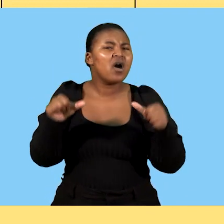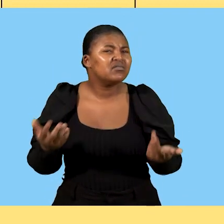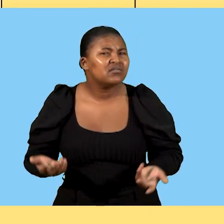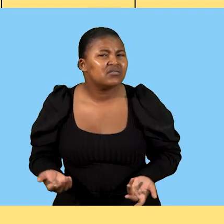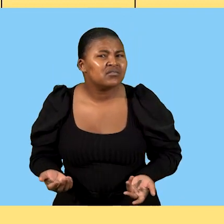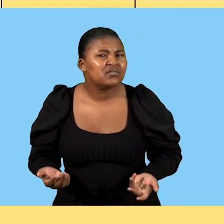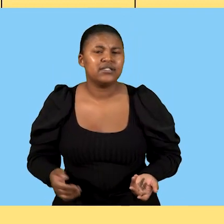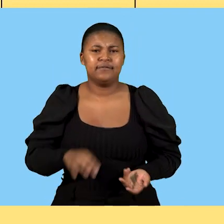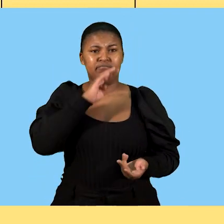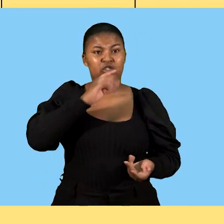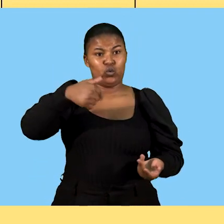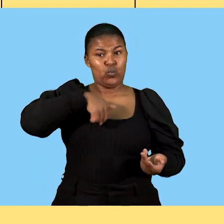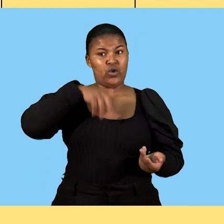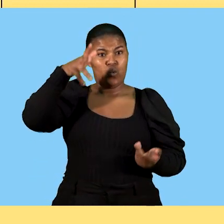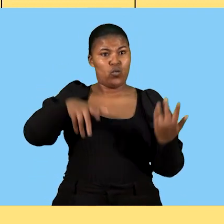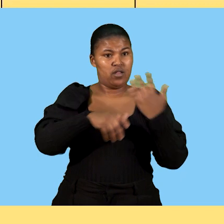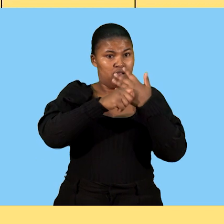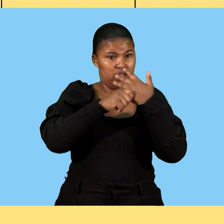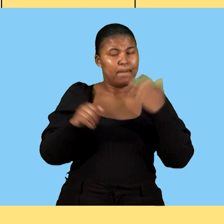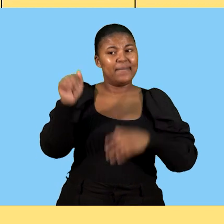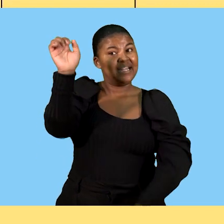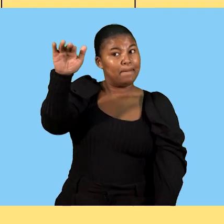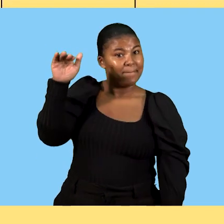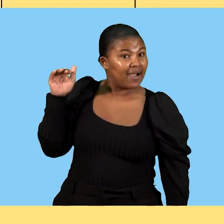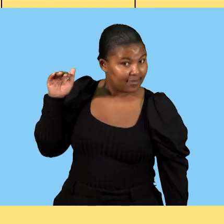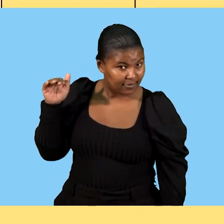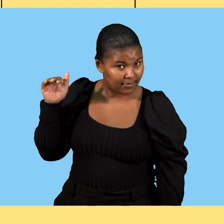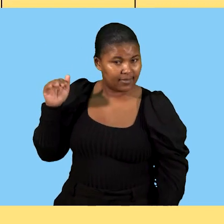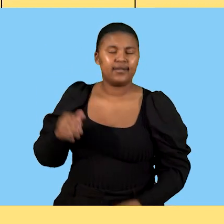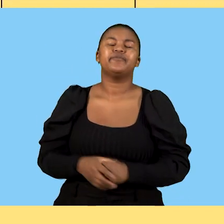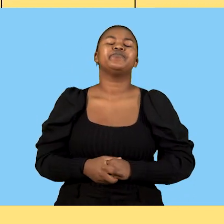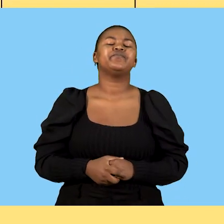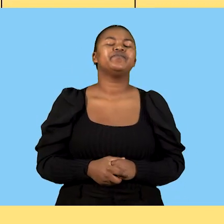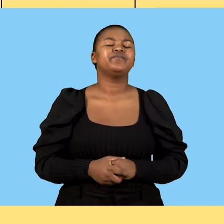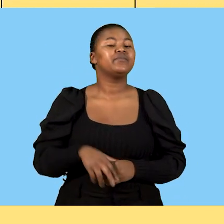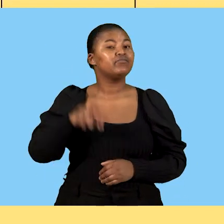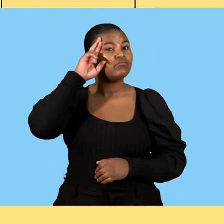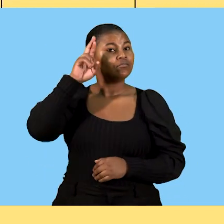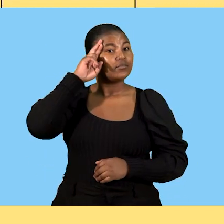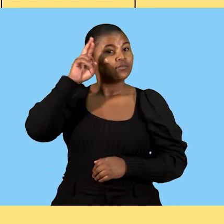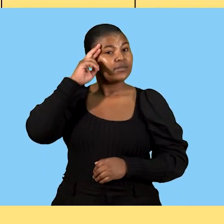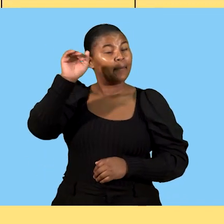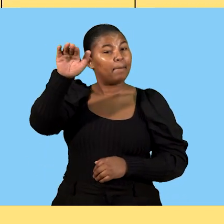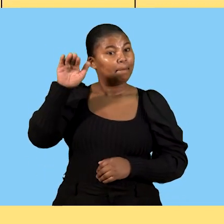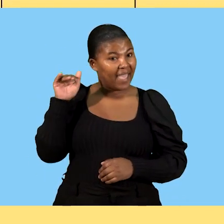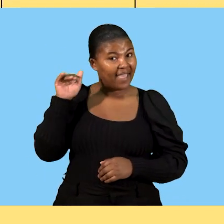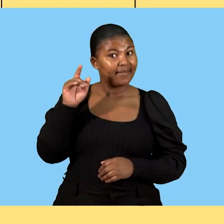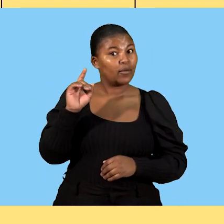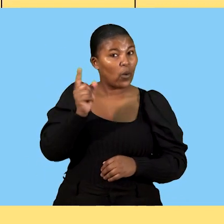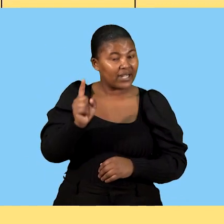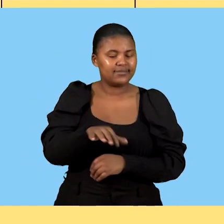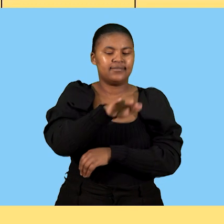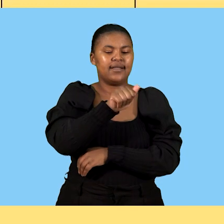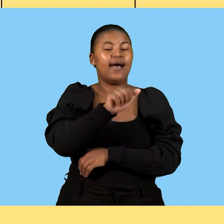therefore debit bank. We debit bank, and remember bank